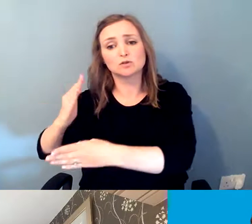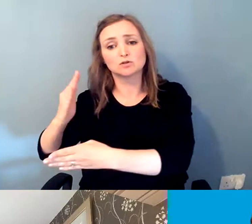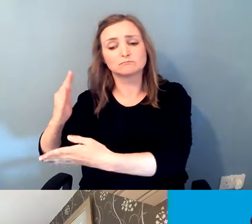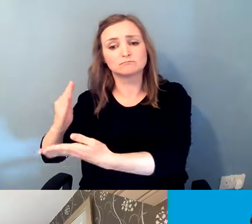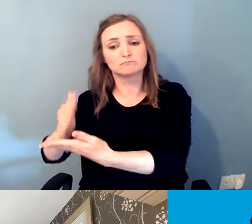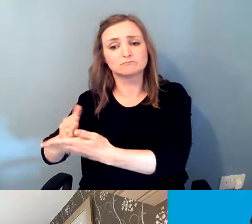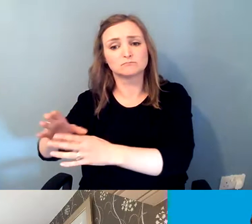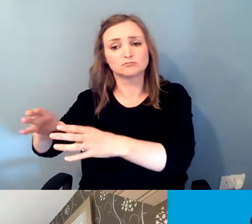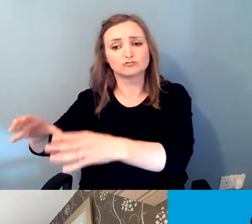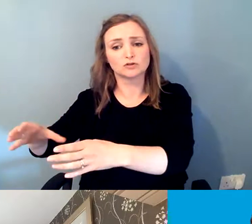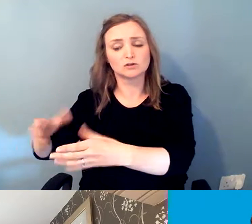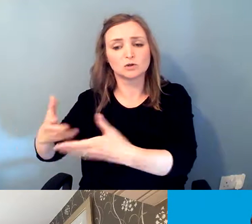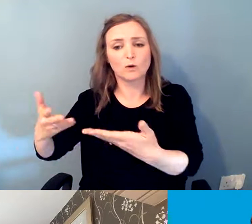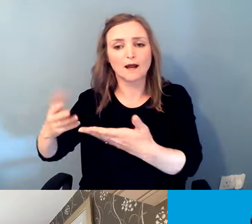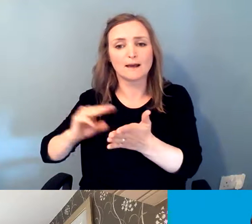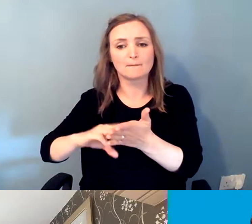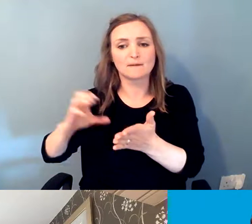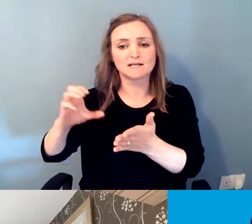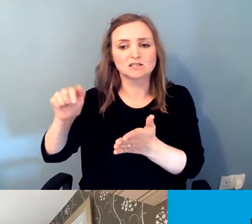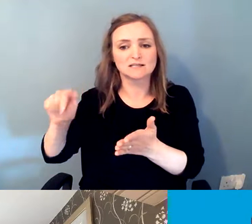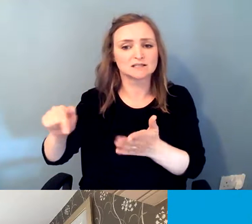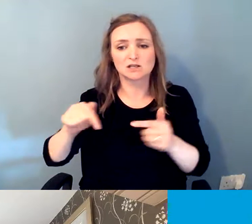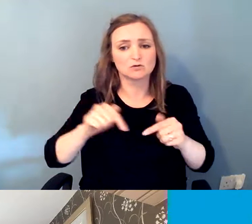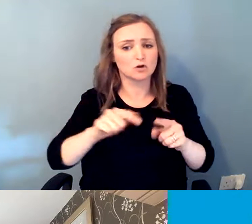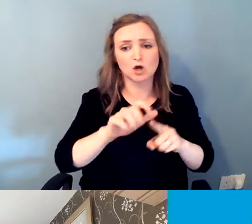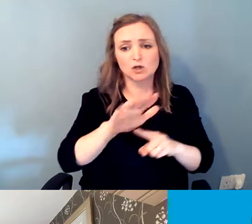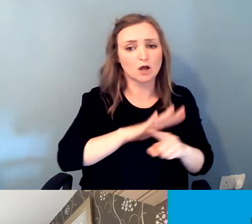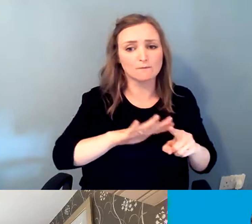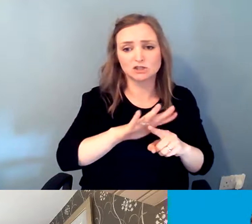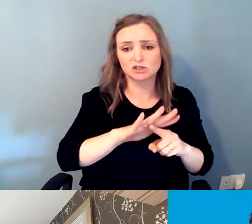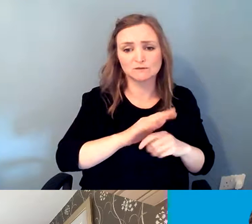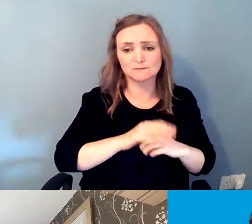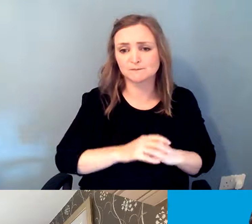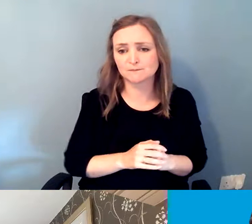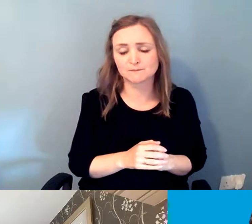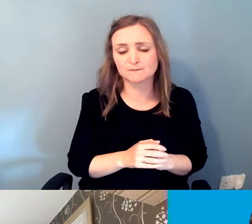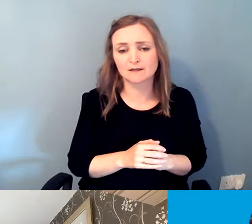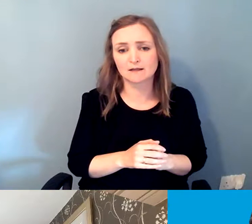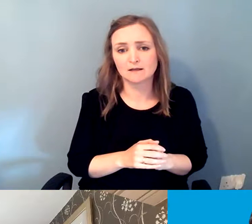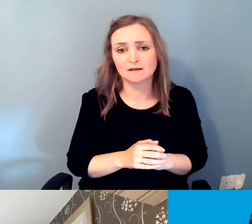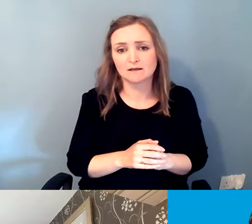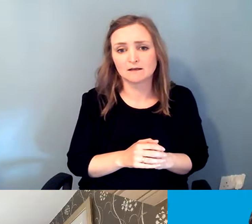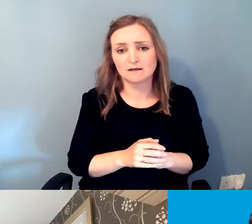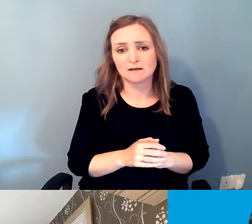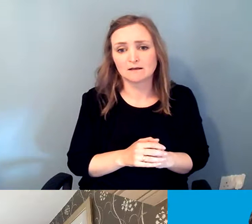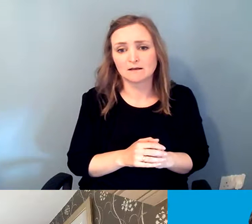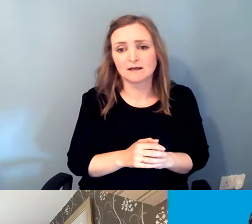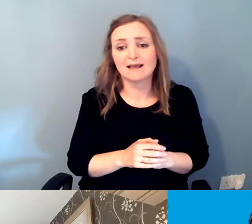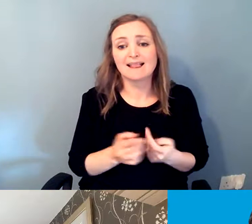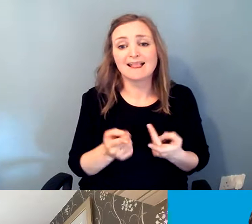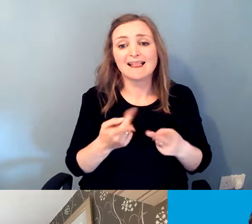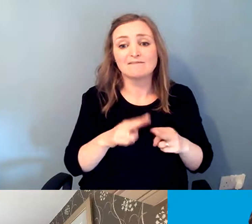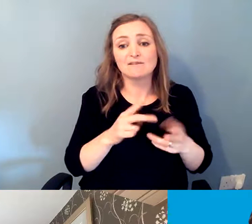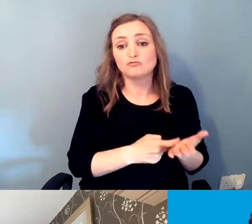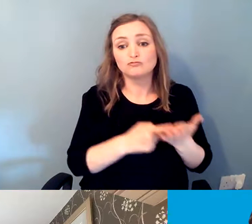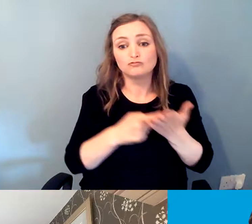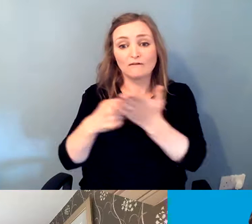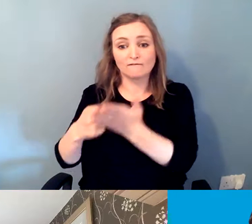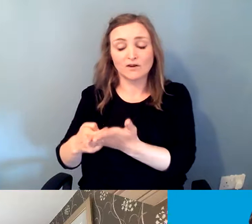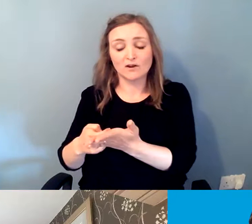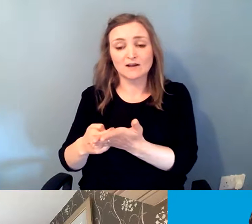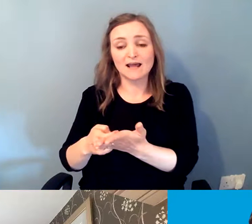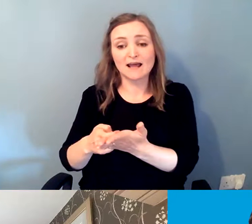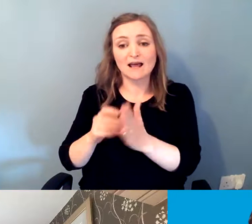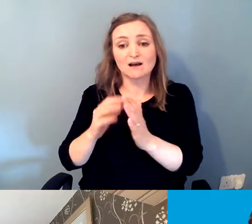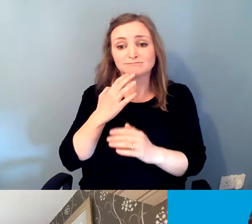which is in Manchester. If I get referred, I have to go to another trust Now,